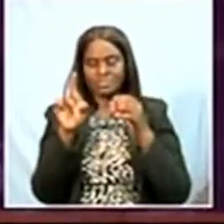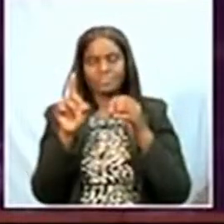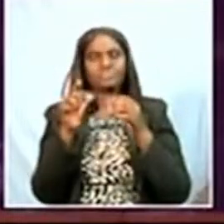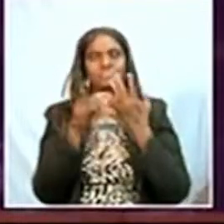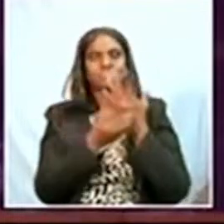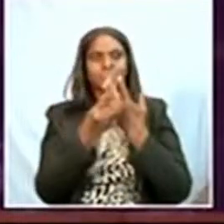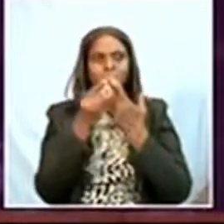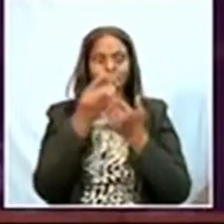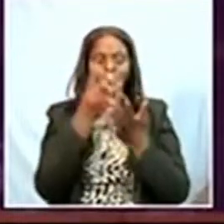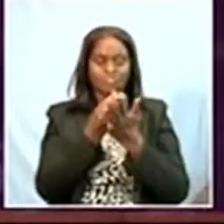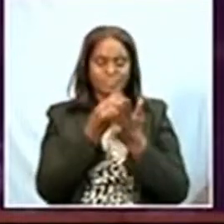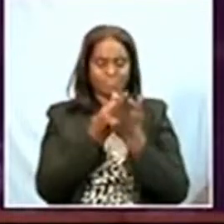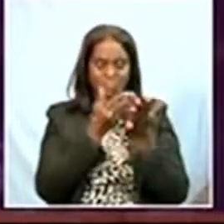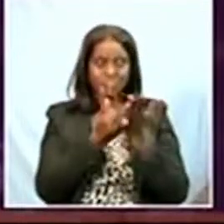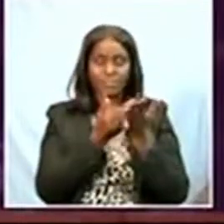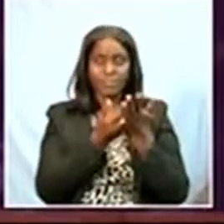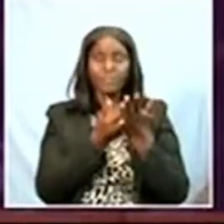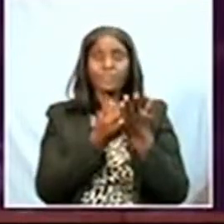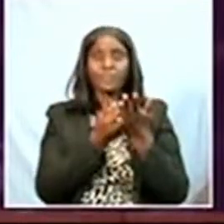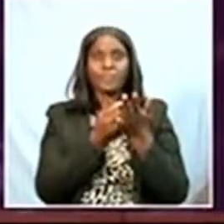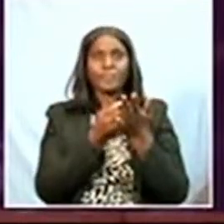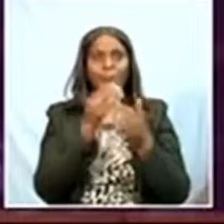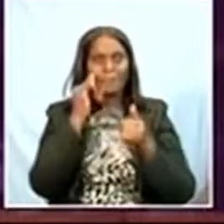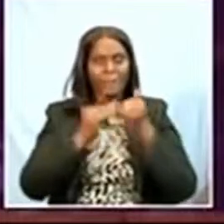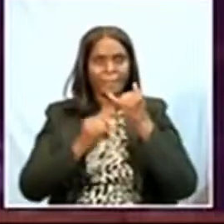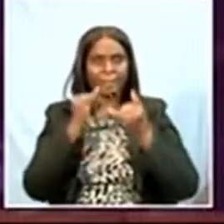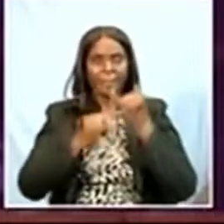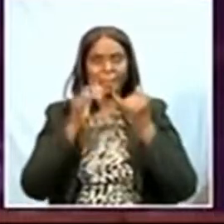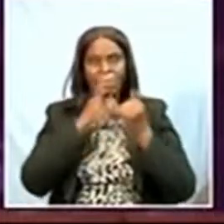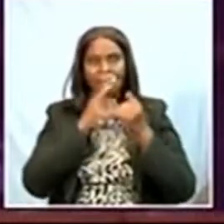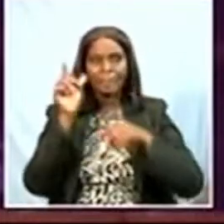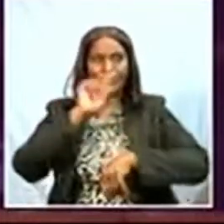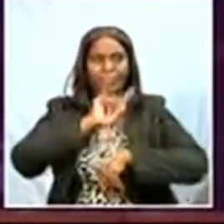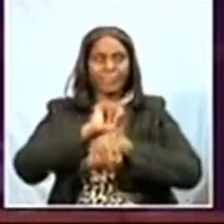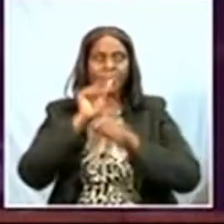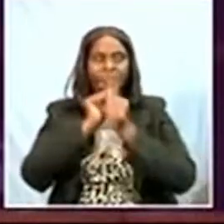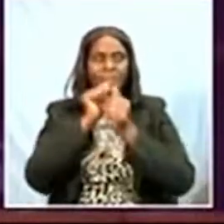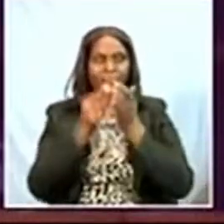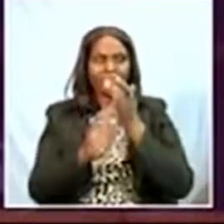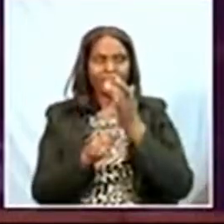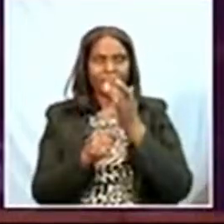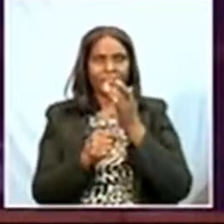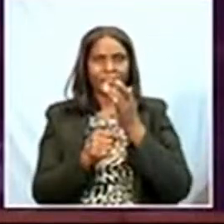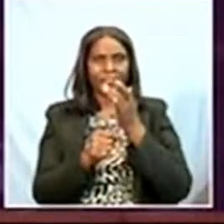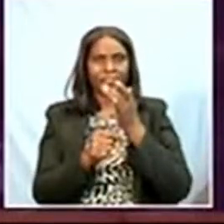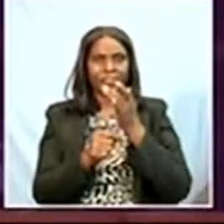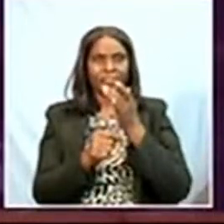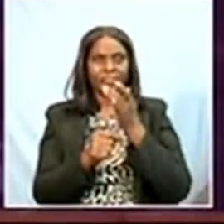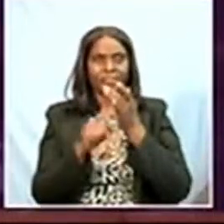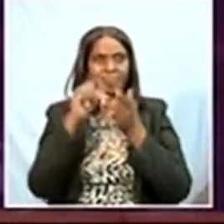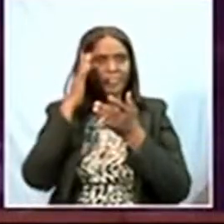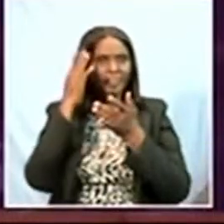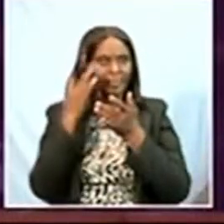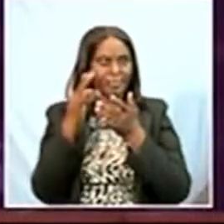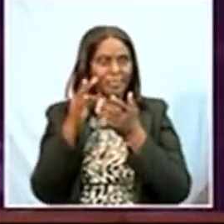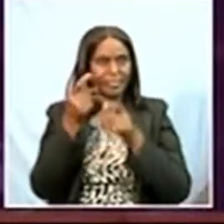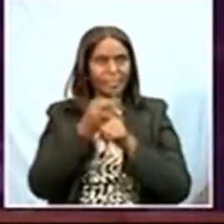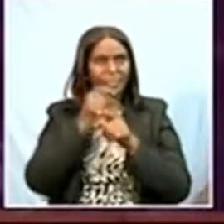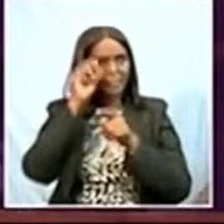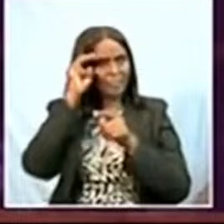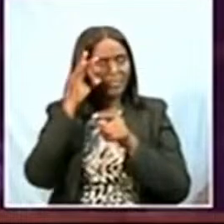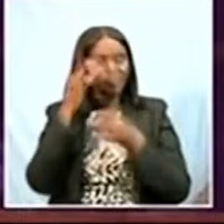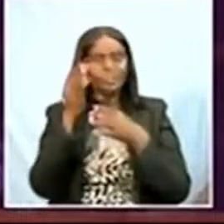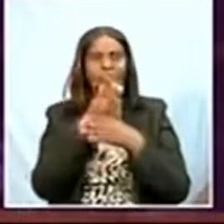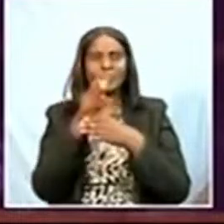Regional Development Fund. And we concluded the day with the Permanent Secretary from the Ministry